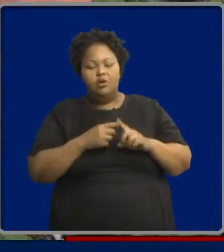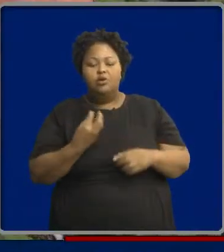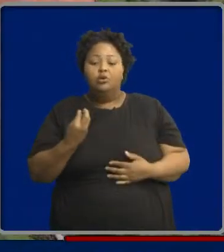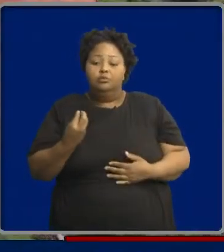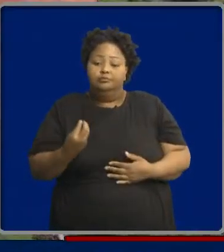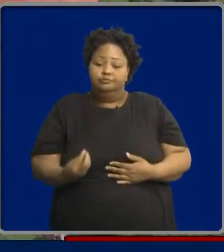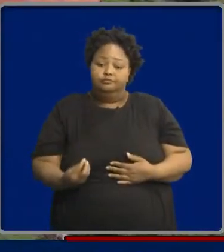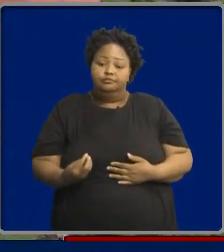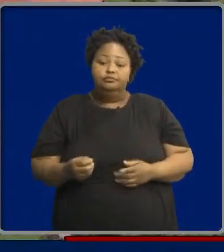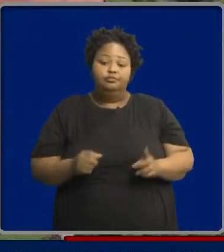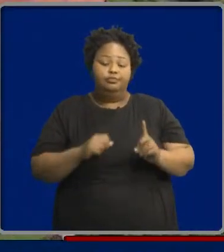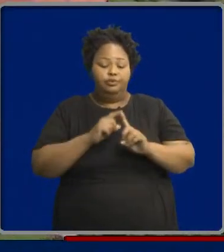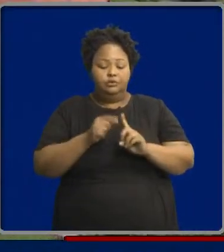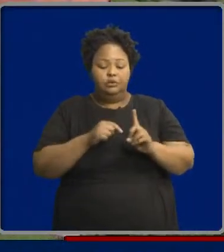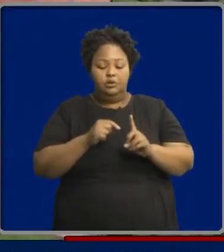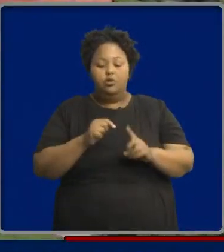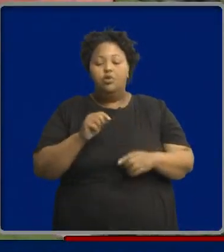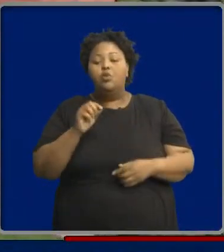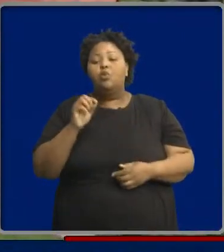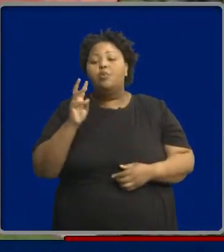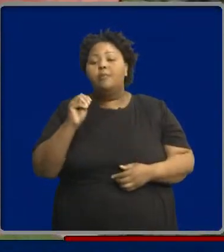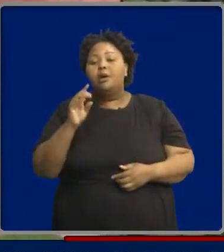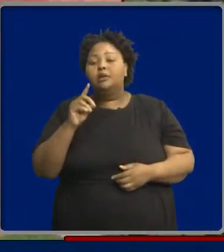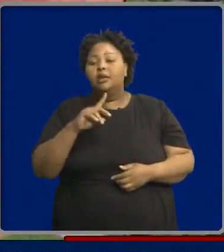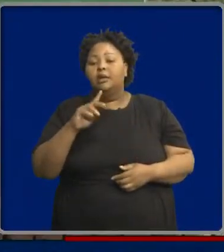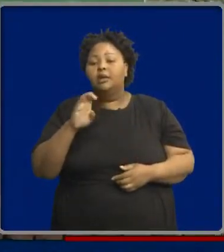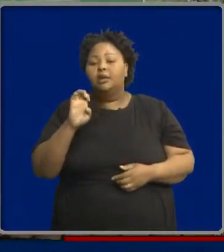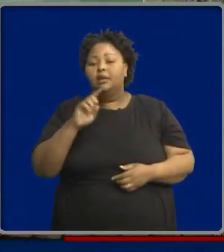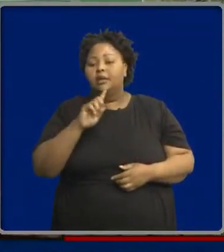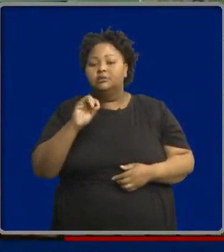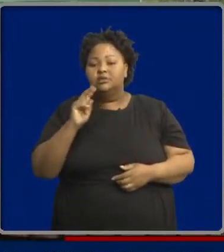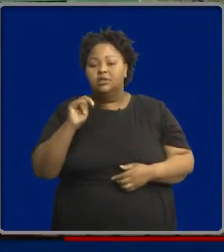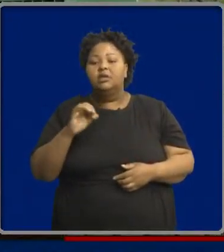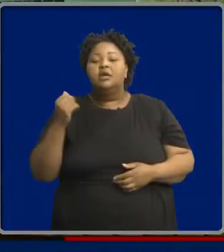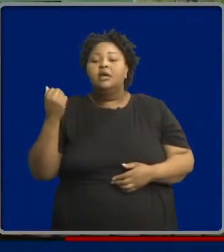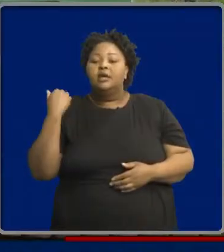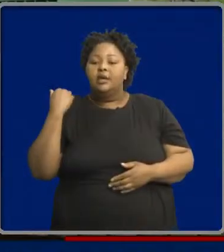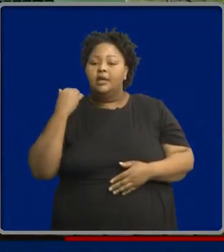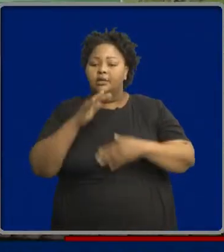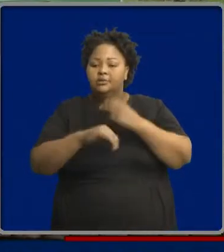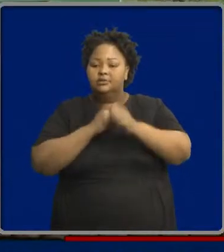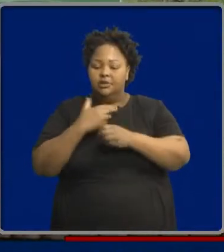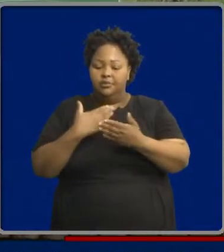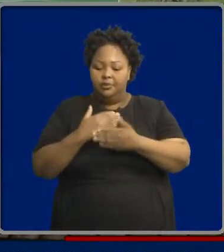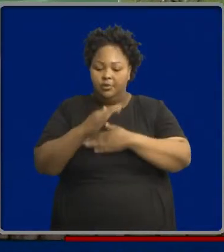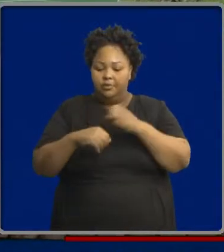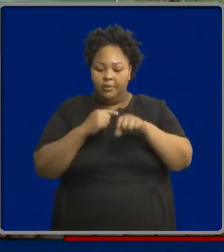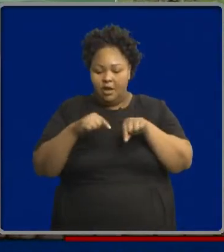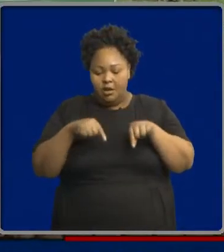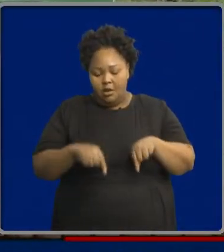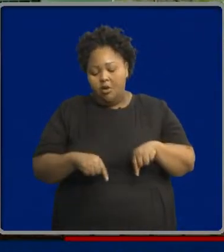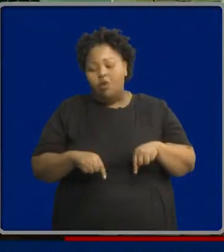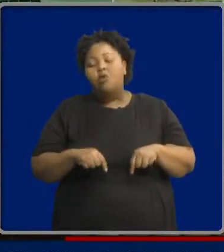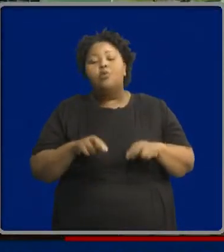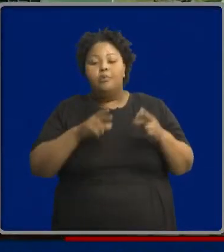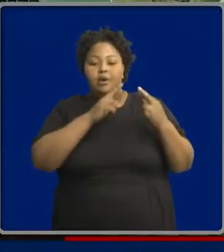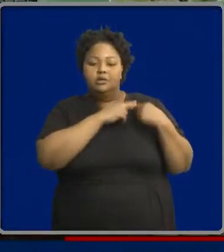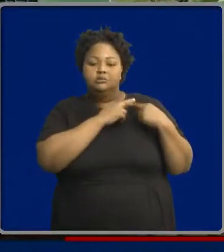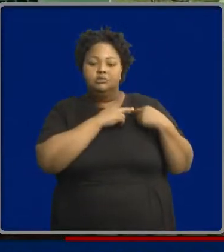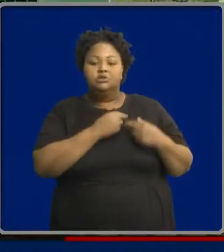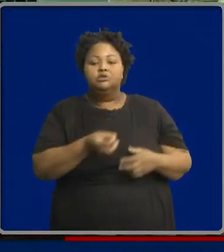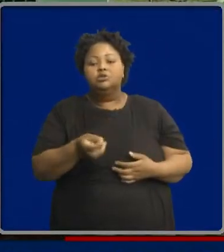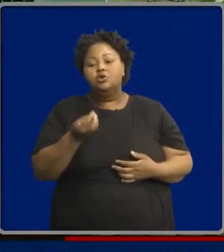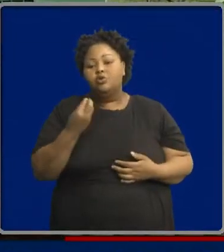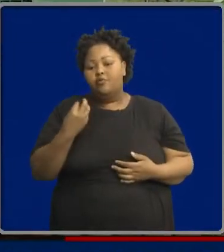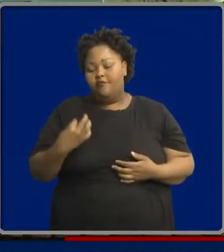in Matelezini between 2024 and 2025. The prosecution seeks to have his name entered into the sex offenders register.